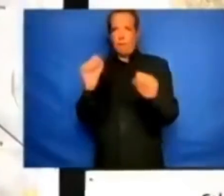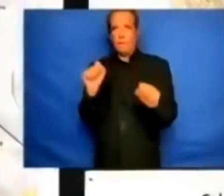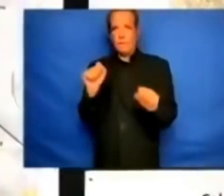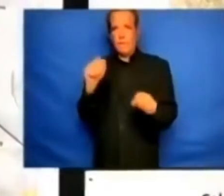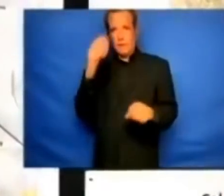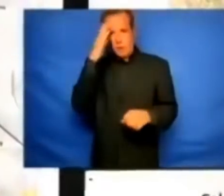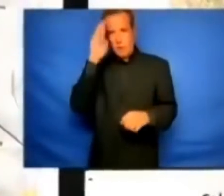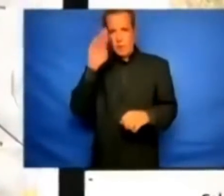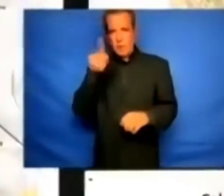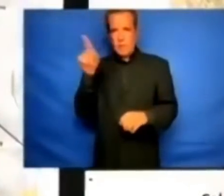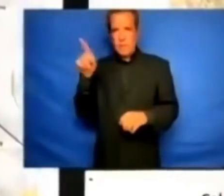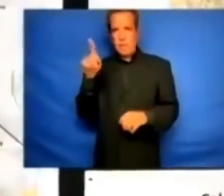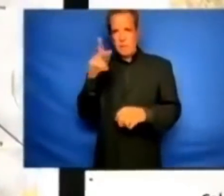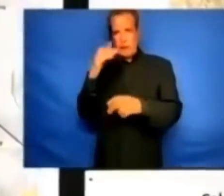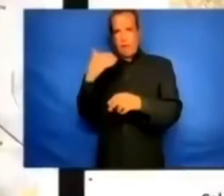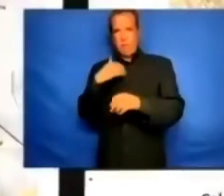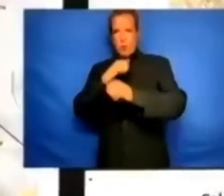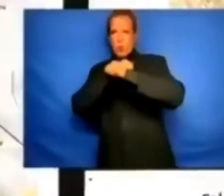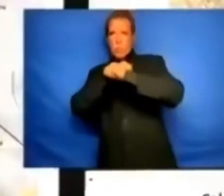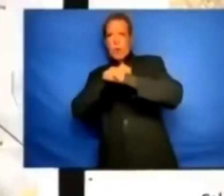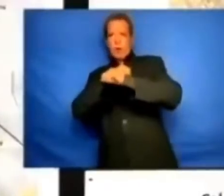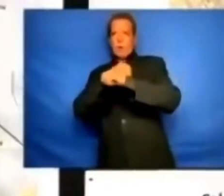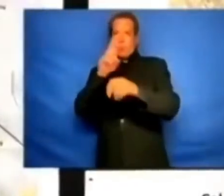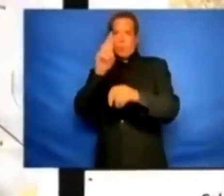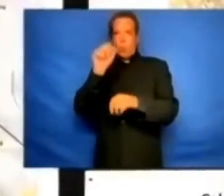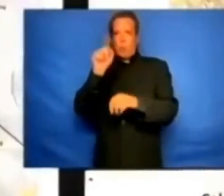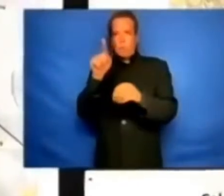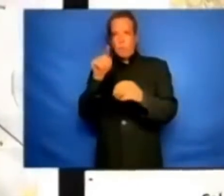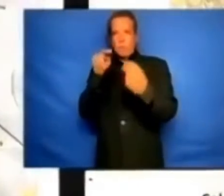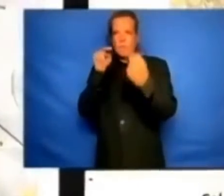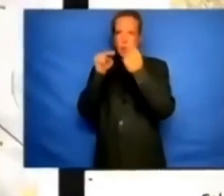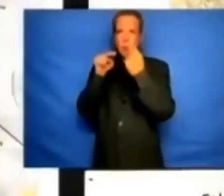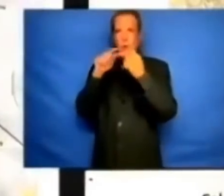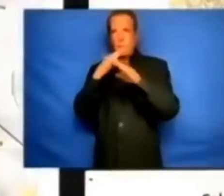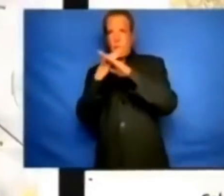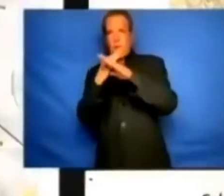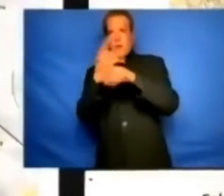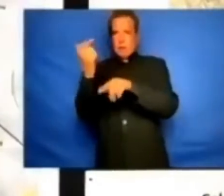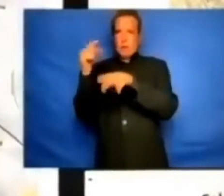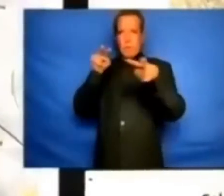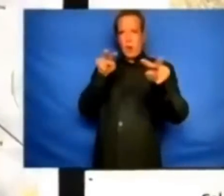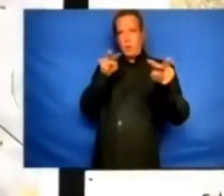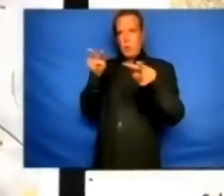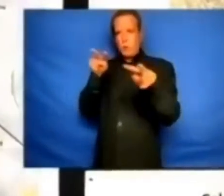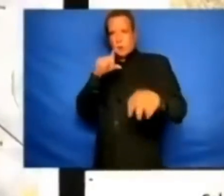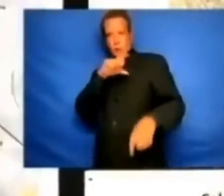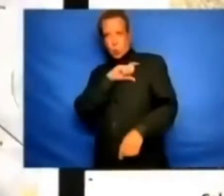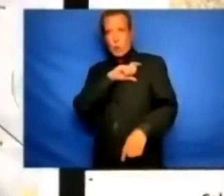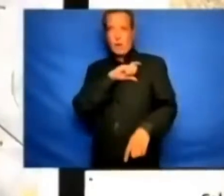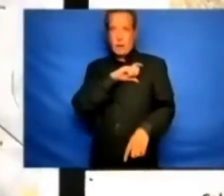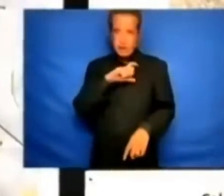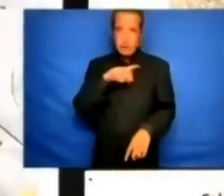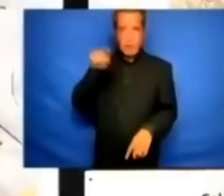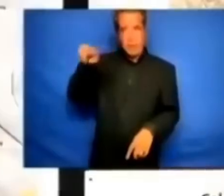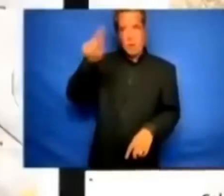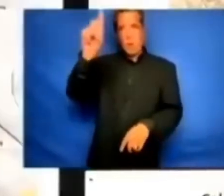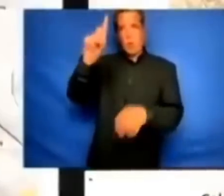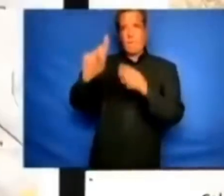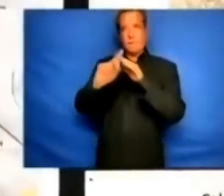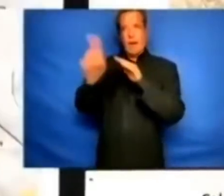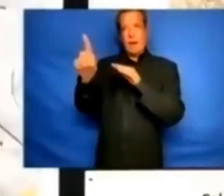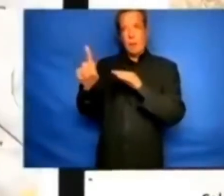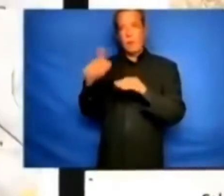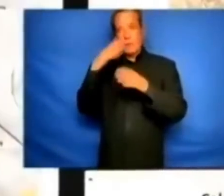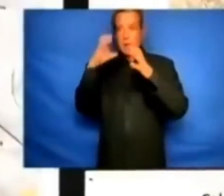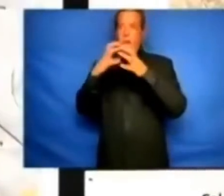those roadblocks and securing those and continue to check the areas to maintain security around the evacuated areas. It's just a lot of